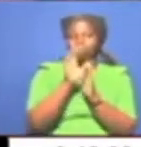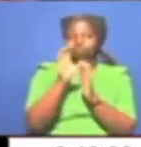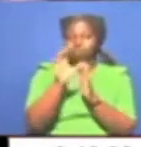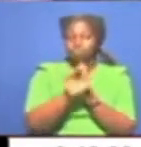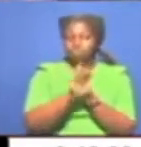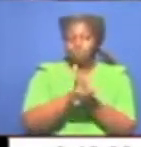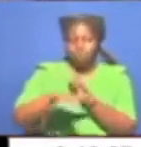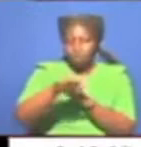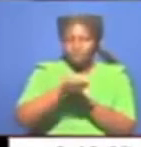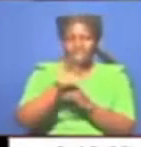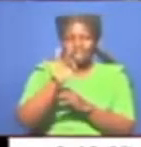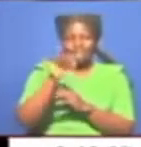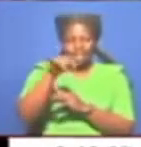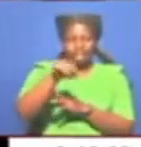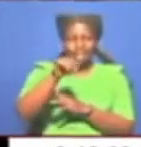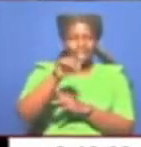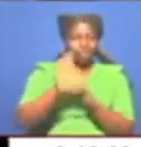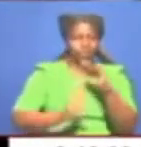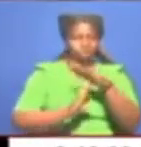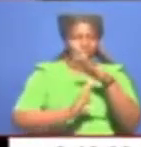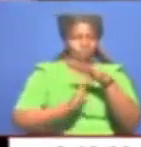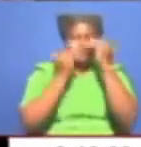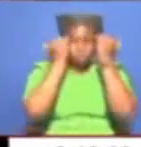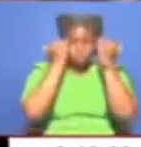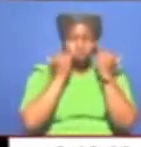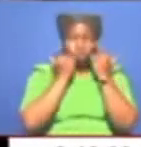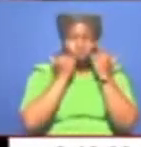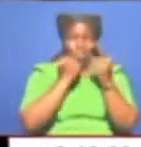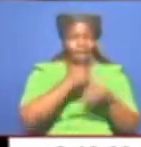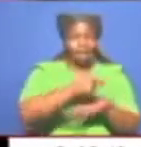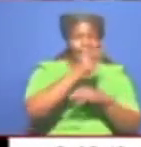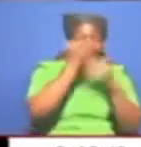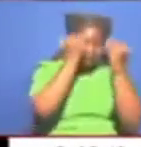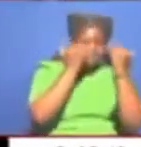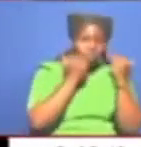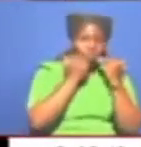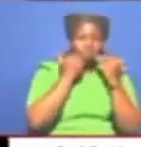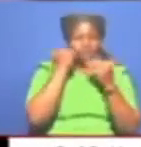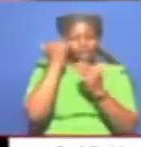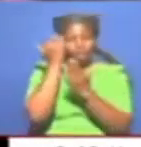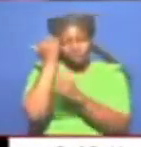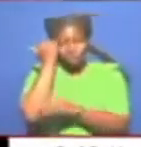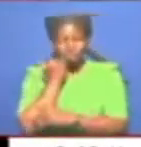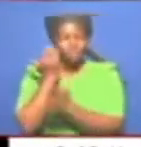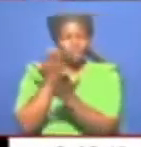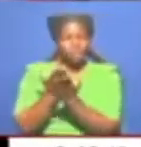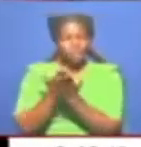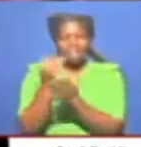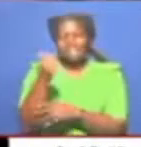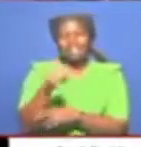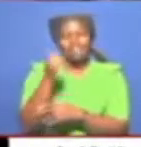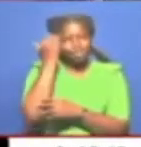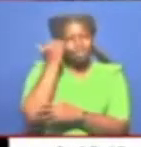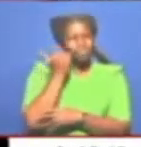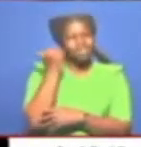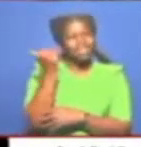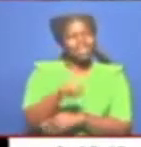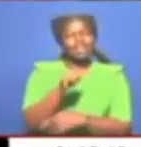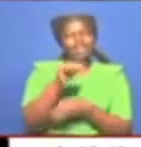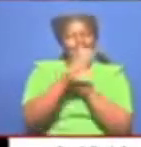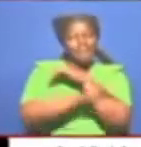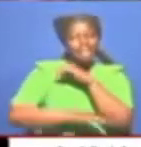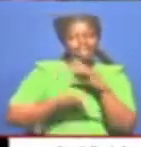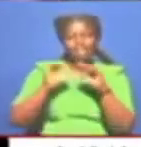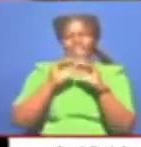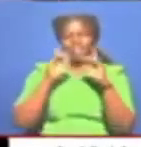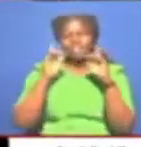the Supreme Court, the Court of Appeal, the High Court, any court in Kenya, and any state organ in Kenya has no power,